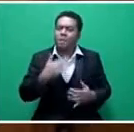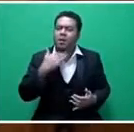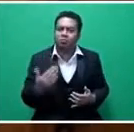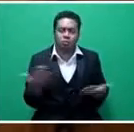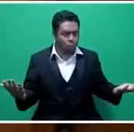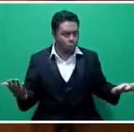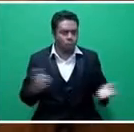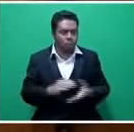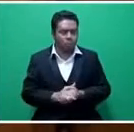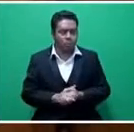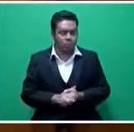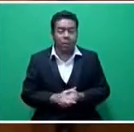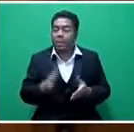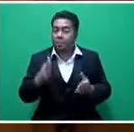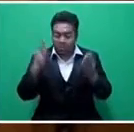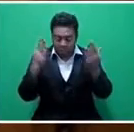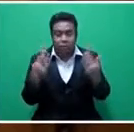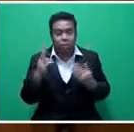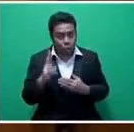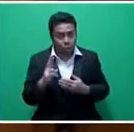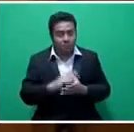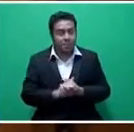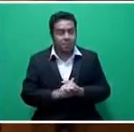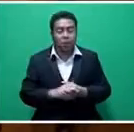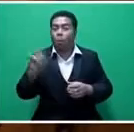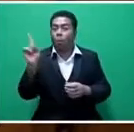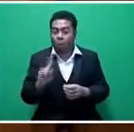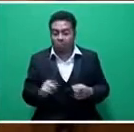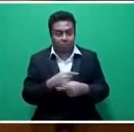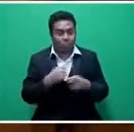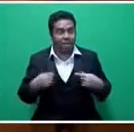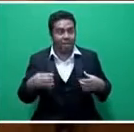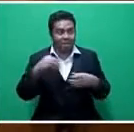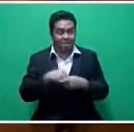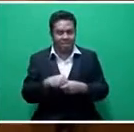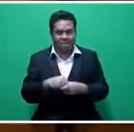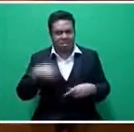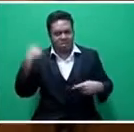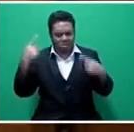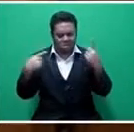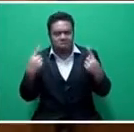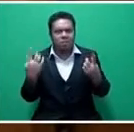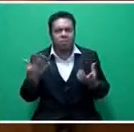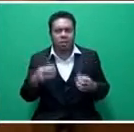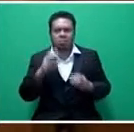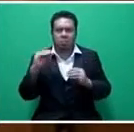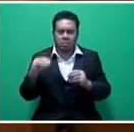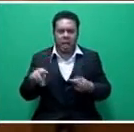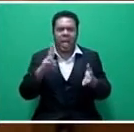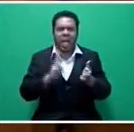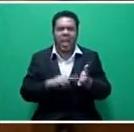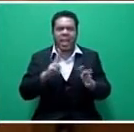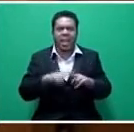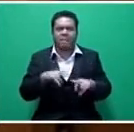hands. But Mr. Speaker said, in what can only be deemed as a crazy rant, NFP leader Honorable